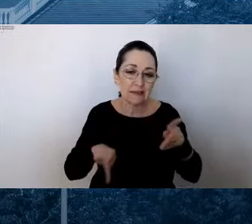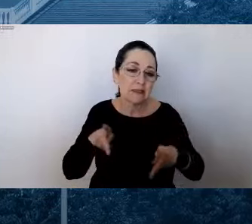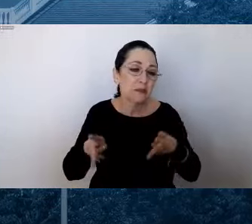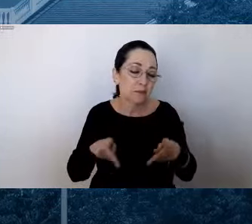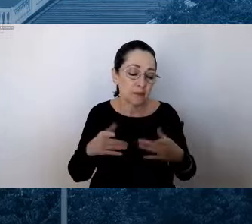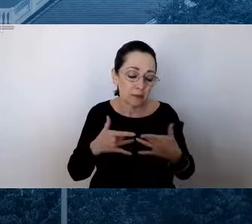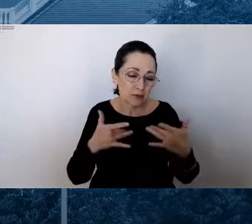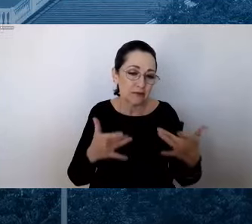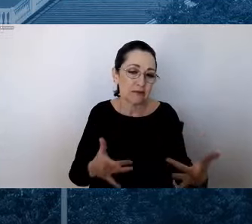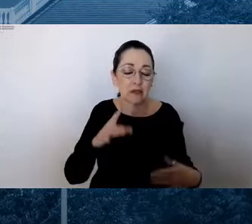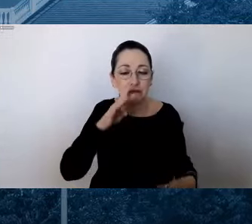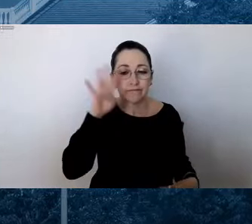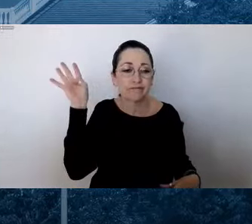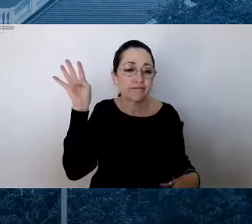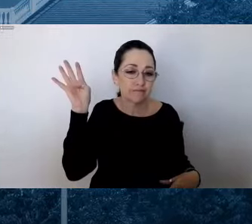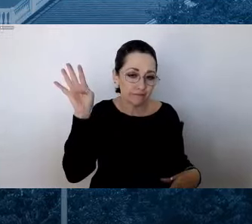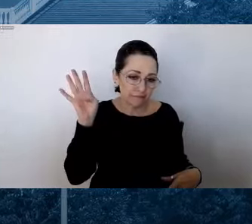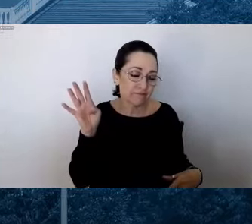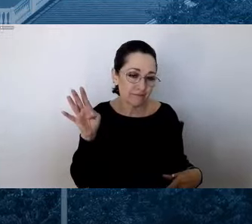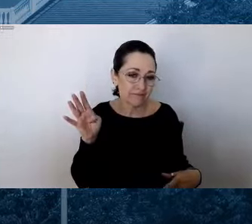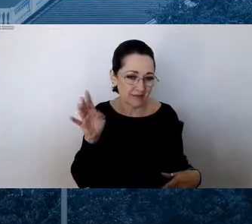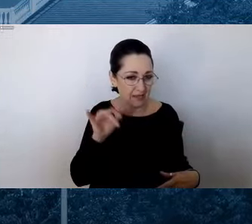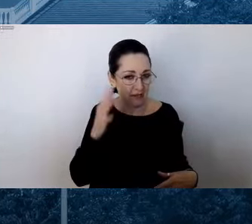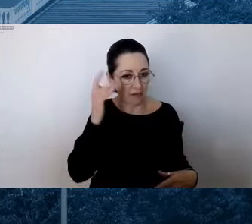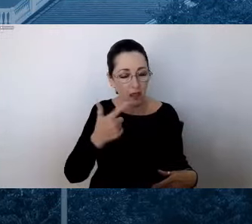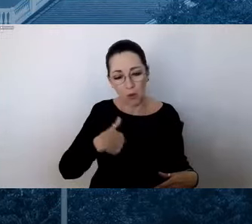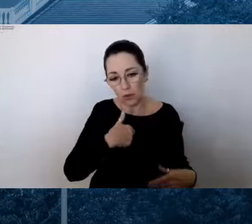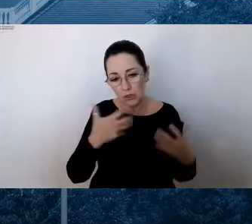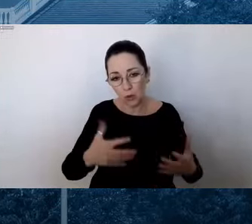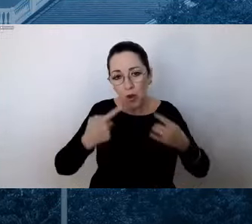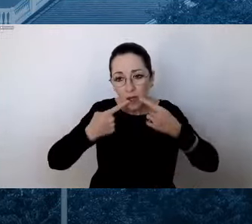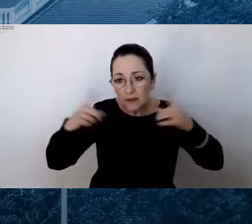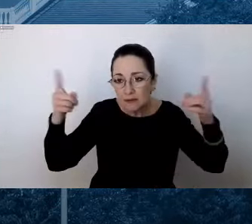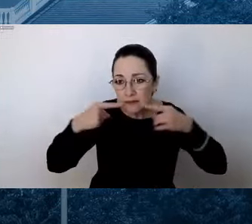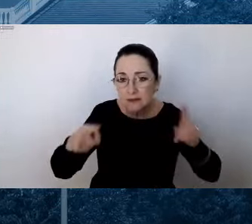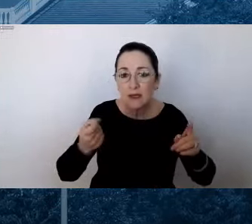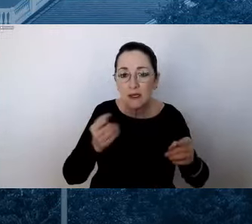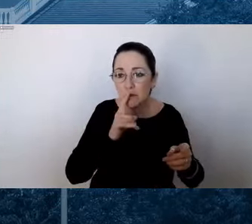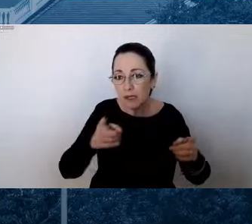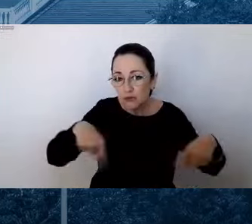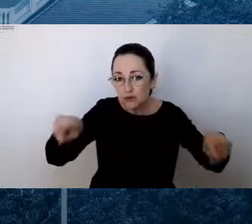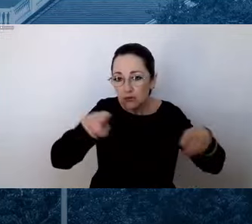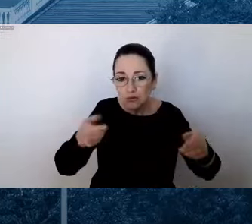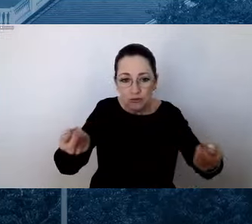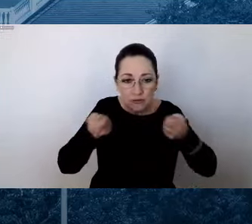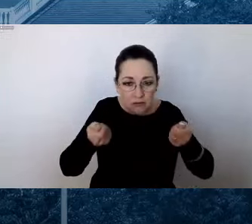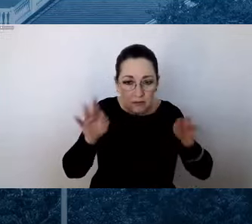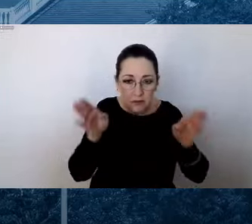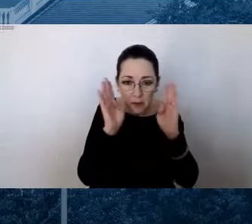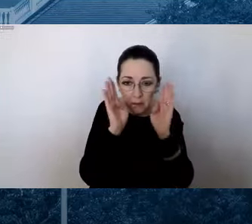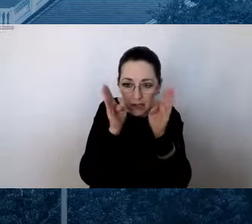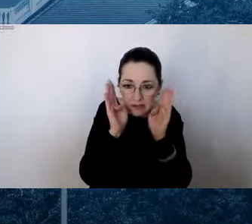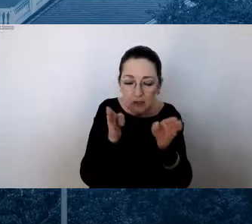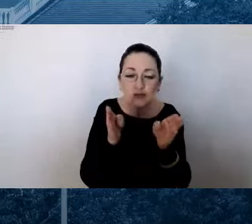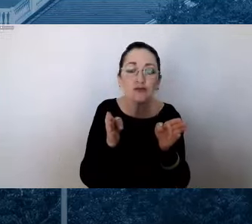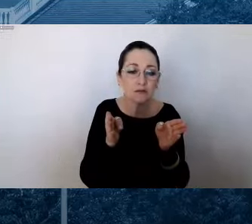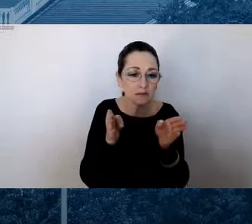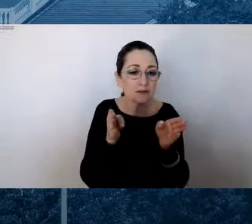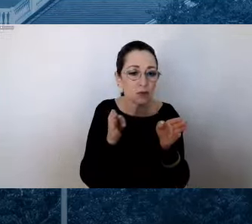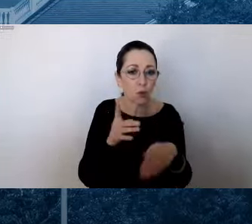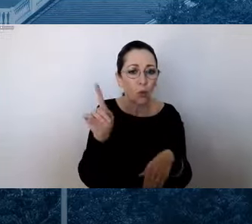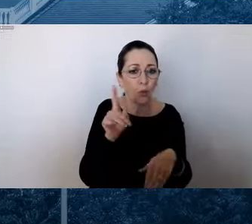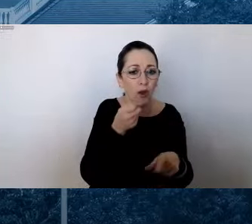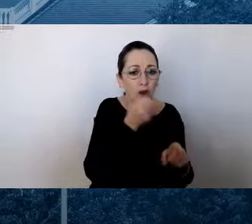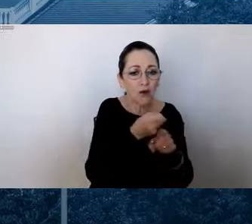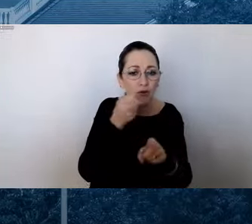why we wanted to get out and share the information, make sure everybody's paying attention to where the positivity rates are, where